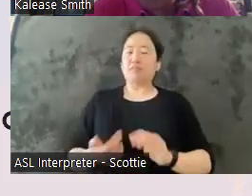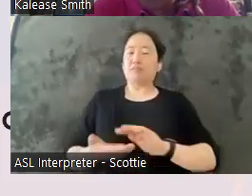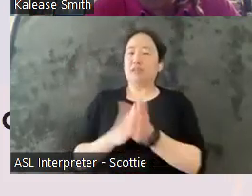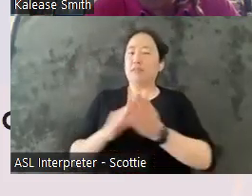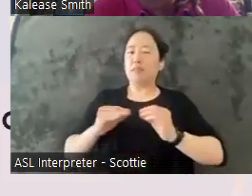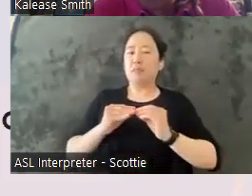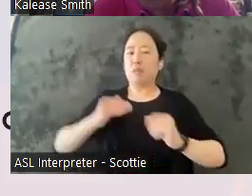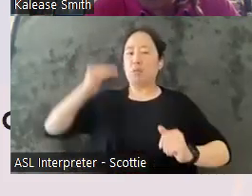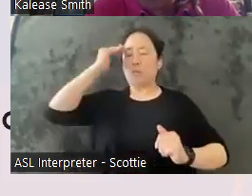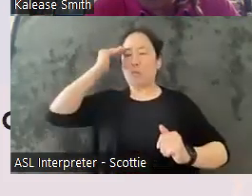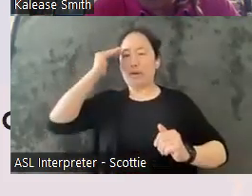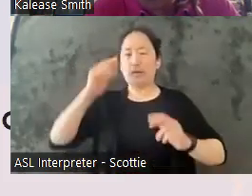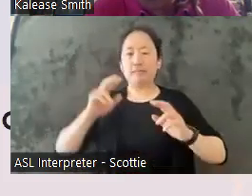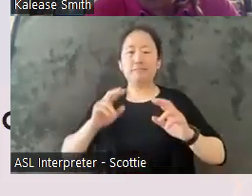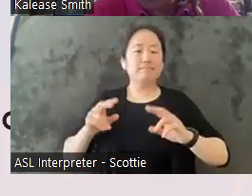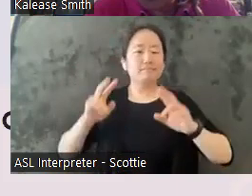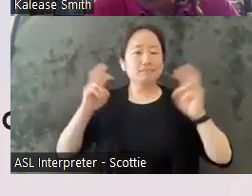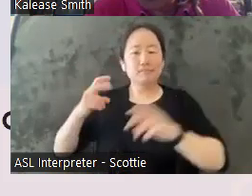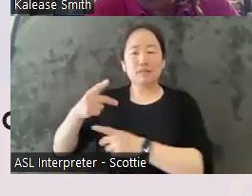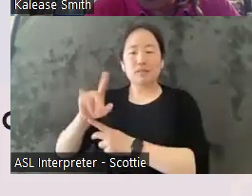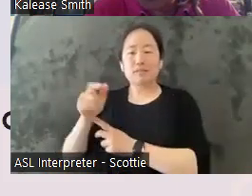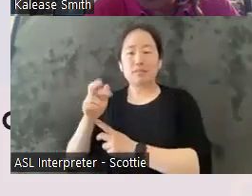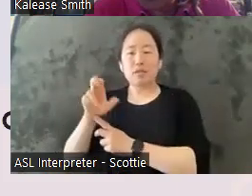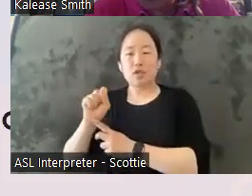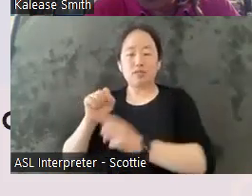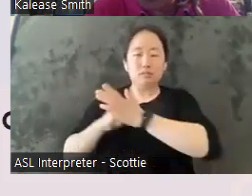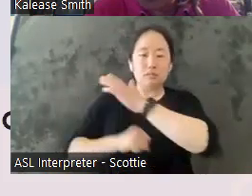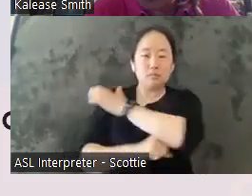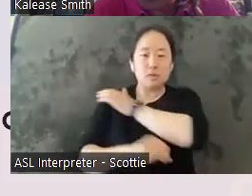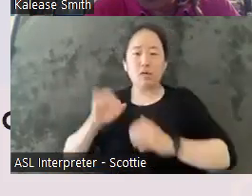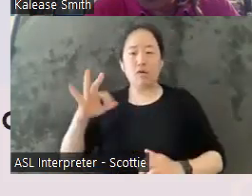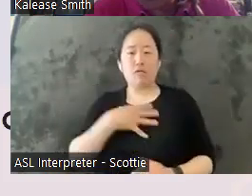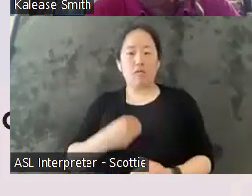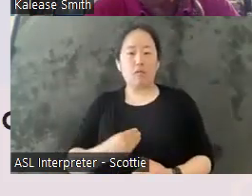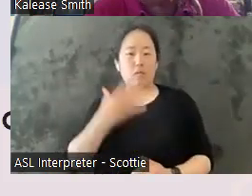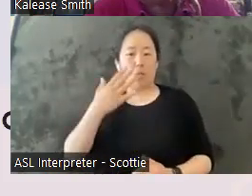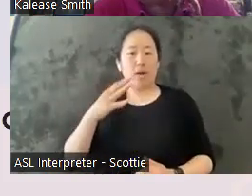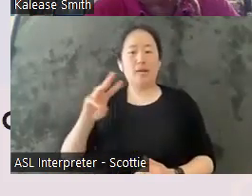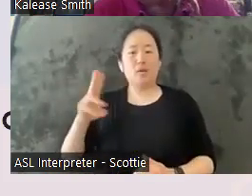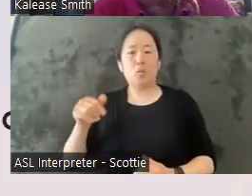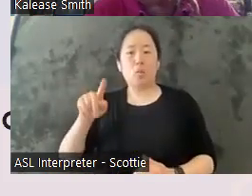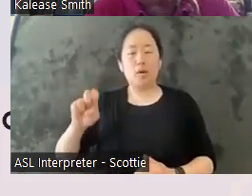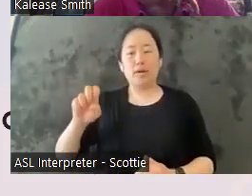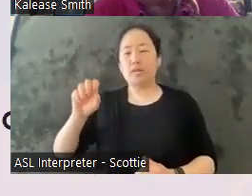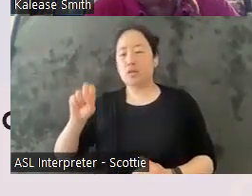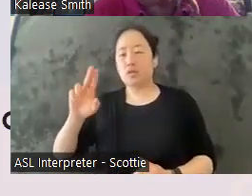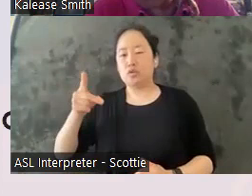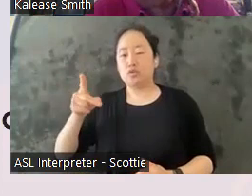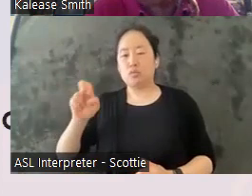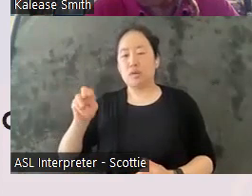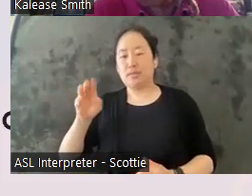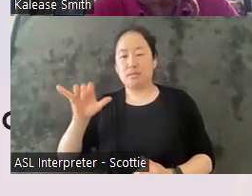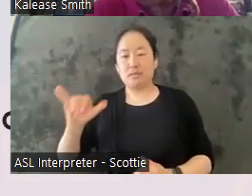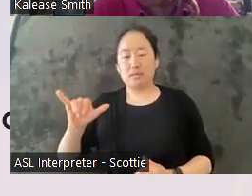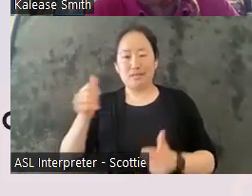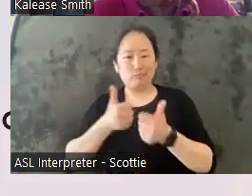what we call the pillars of white supremacy that I believe the educator was Tima Ukun, who had developed